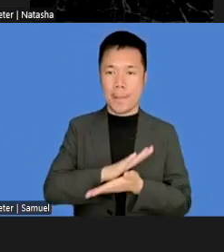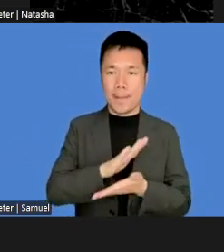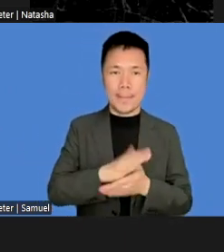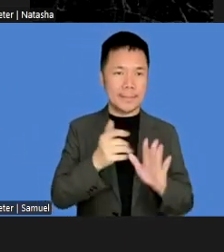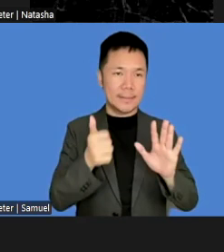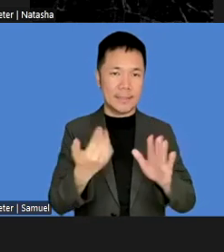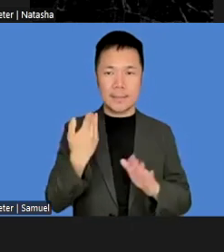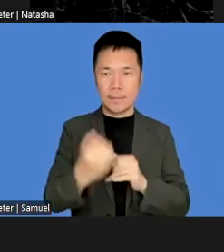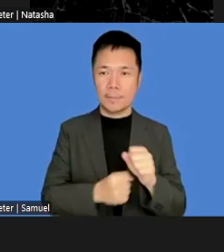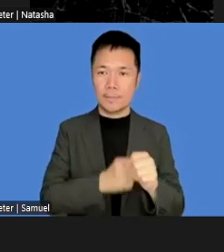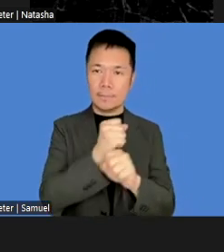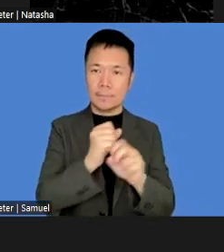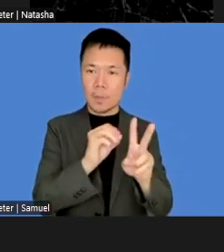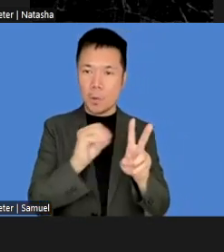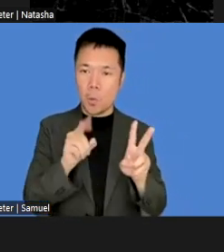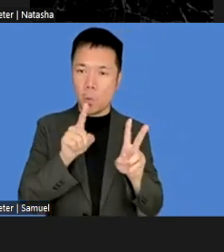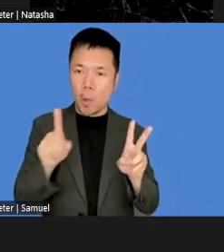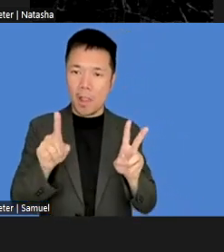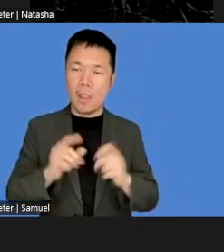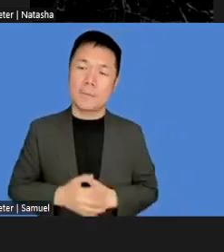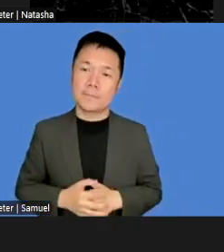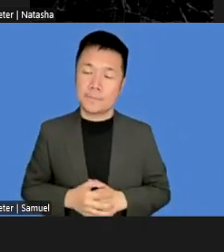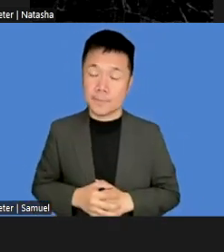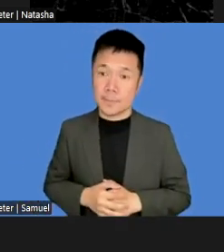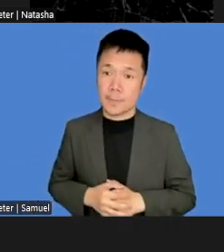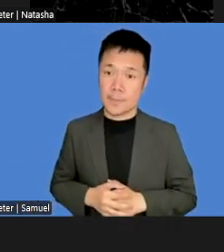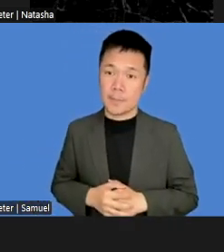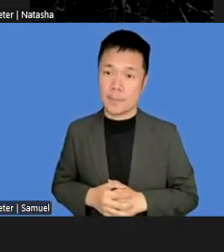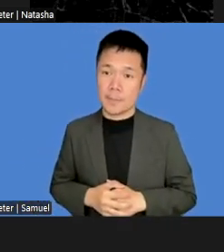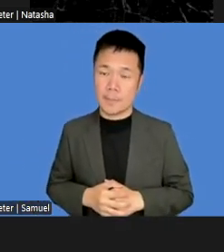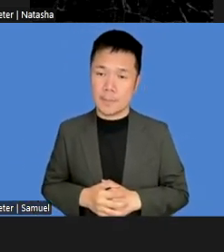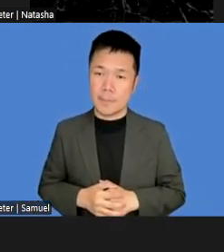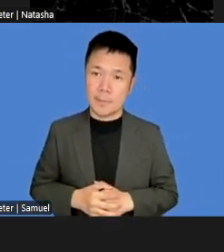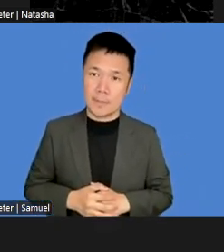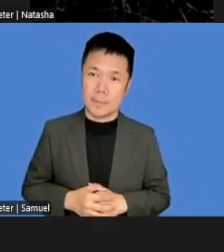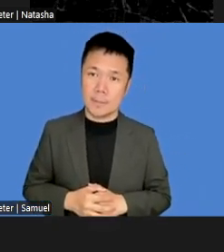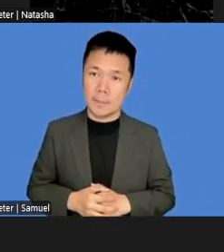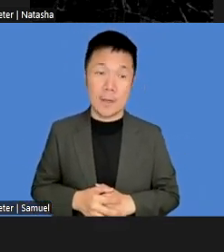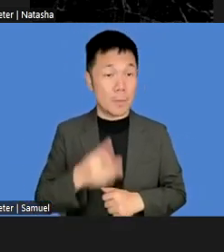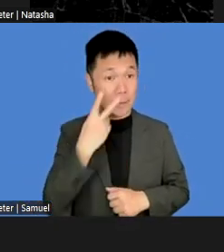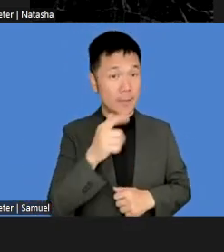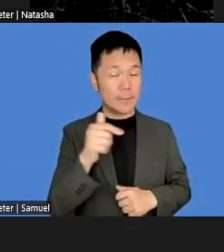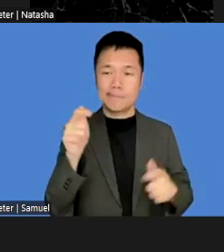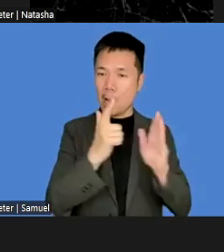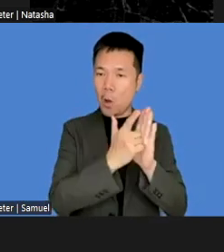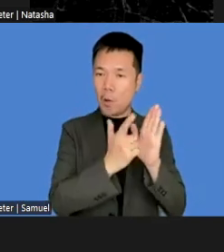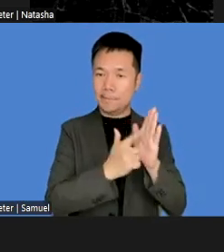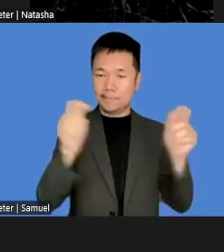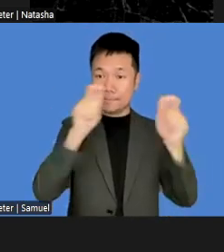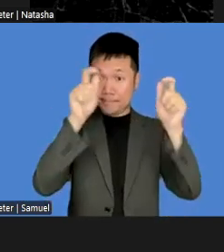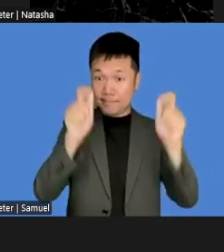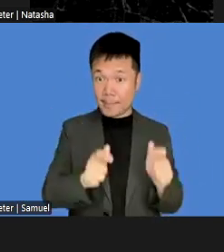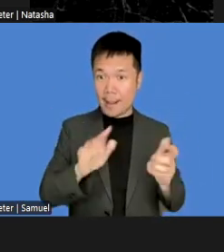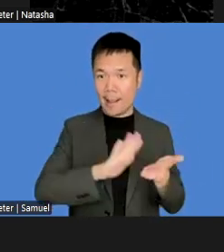still, so, okay, in a South African context, a policy or a legal document goes from a white paper to a green